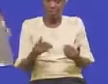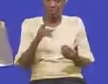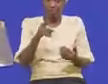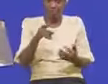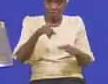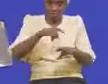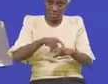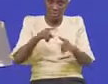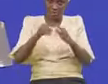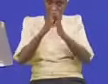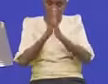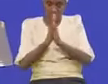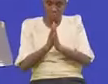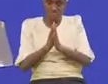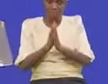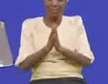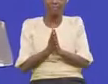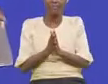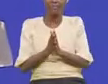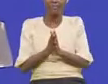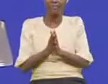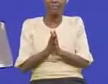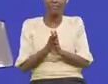Ya bɔbɔ ta ye mia ŋku.